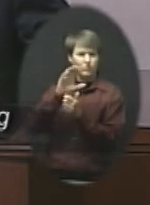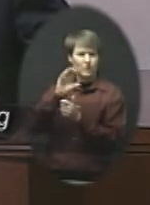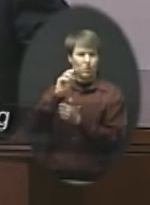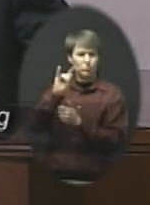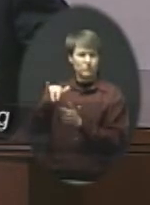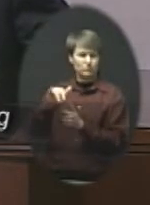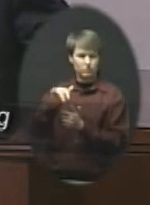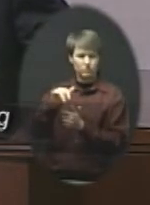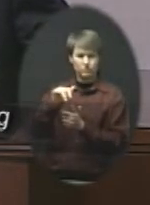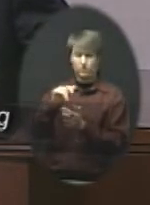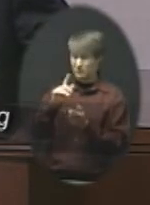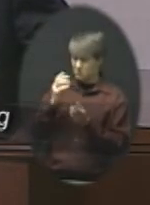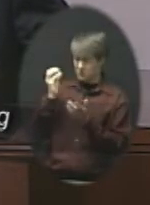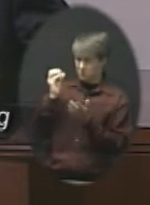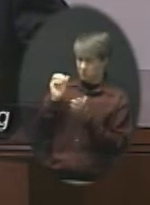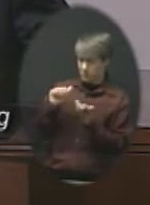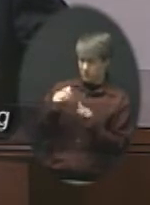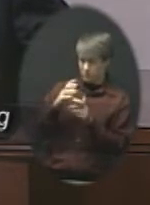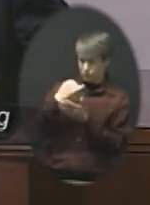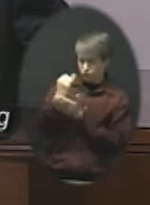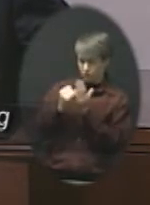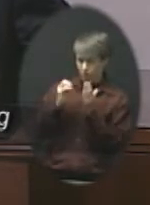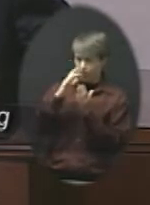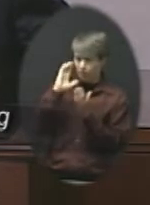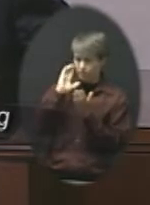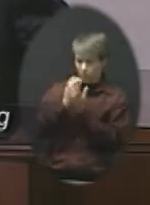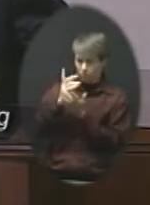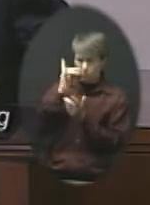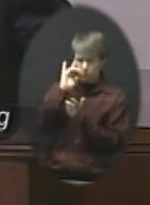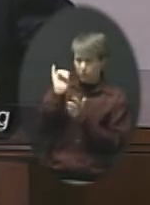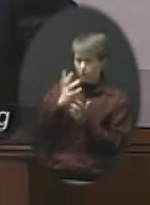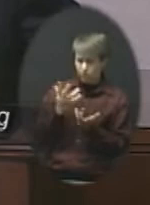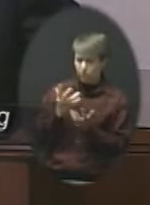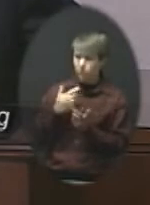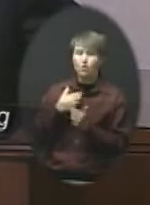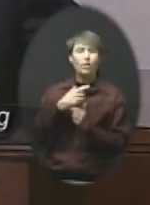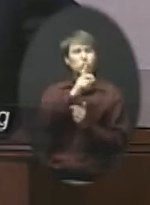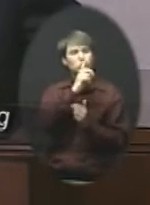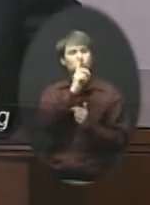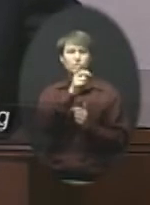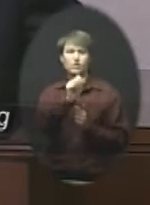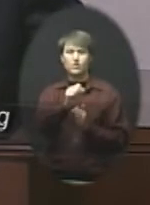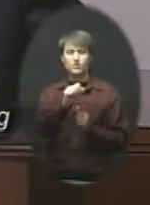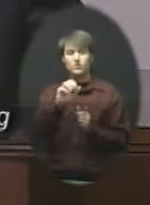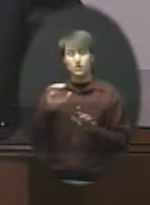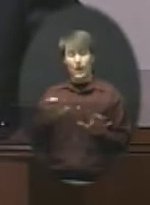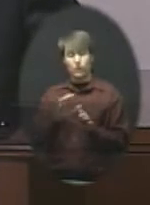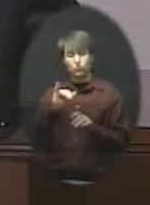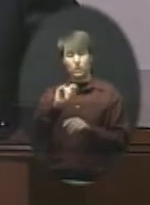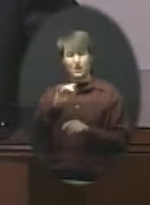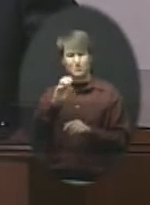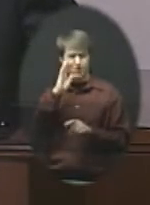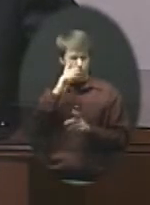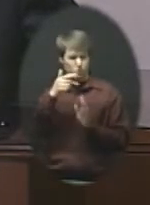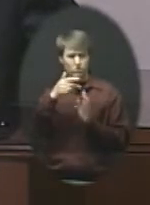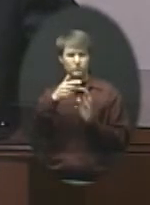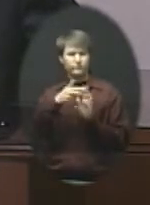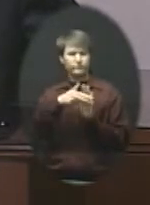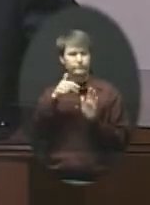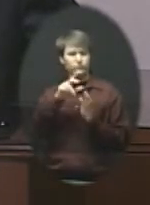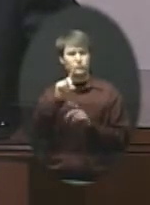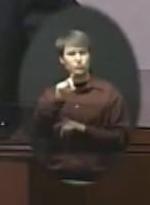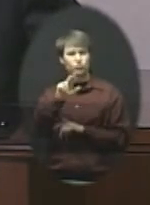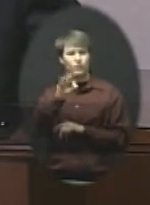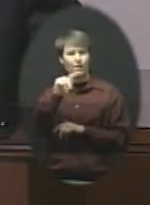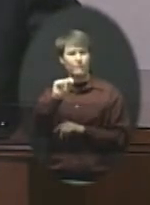get a drawing or a photo or something to give us an idea of what it would look like? Certainly. In the action item, I know you just have the draft of the lease, but as we